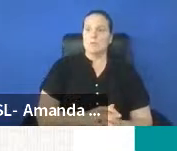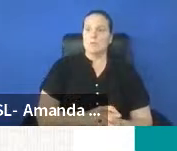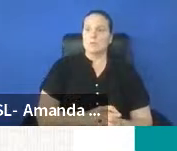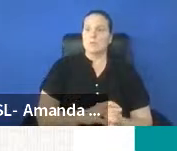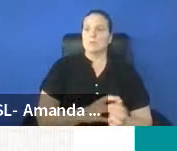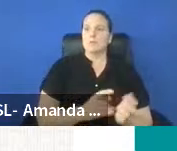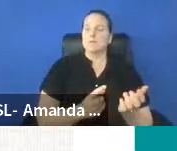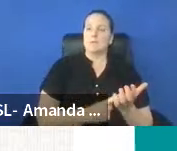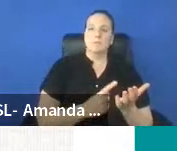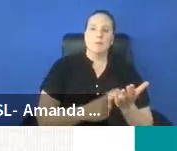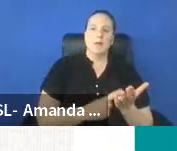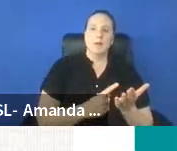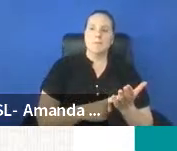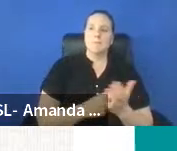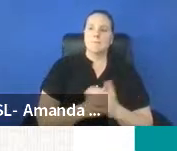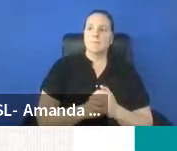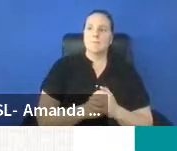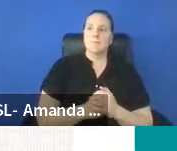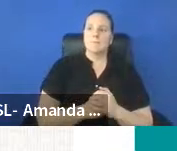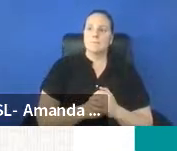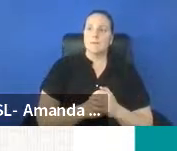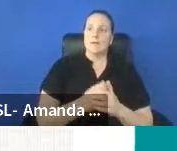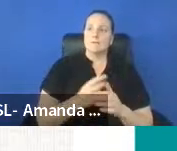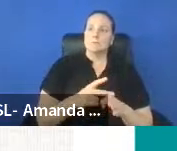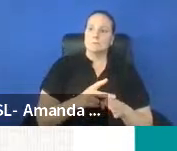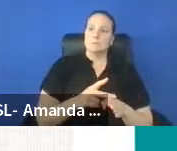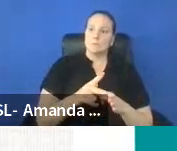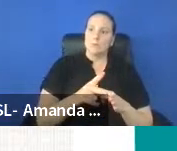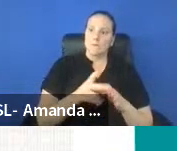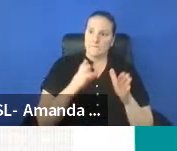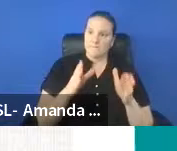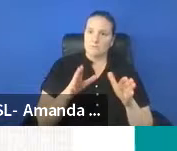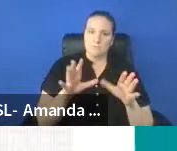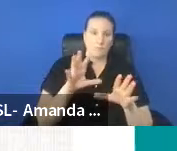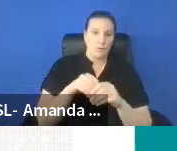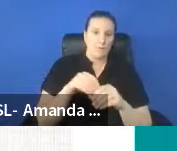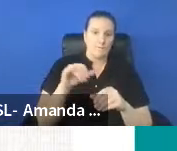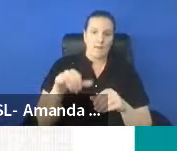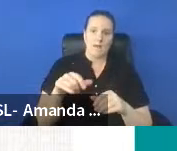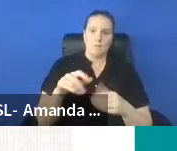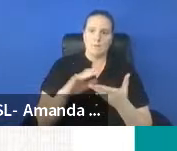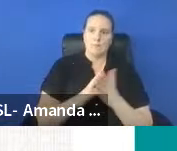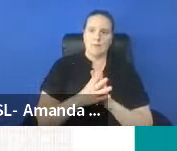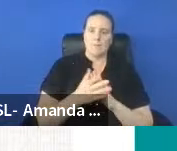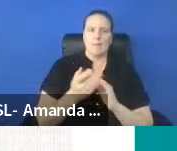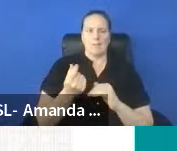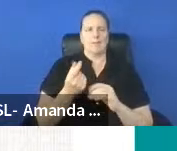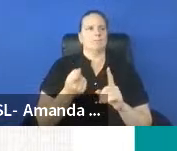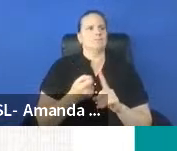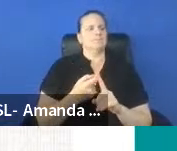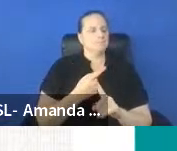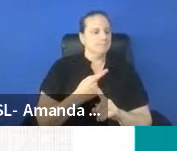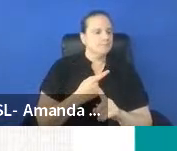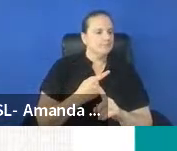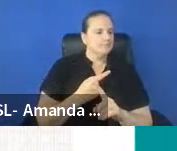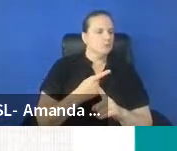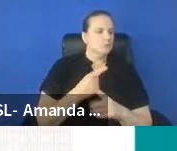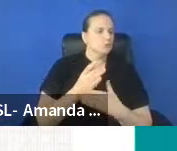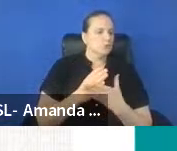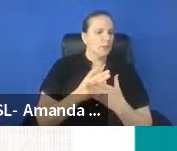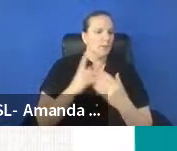sometimes, as professionals who have done this, we become a little bit jaded as to some